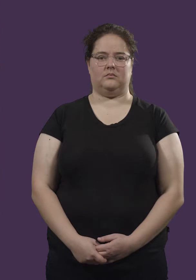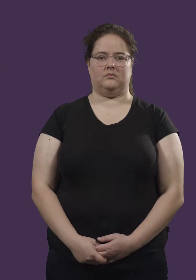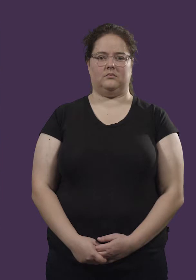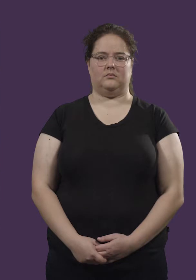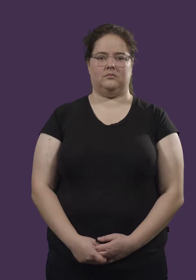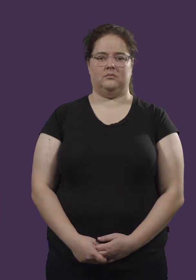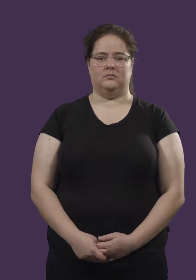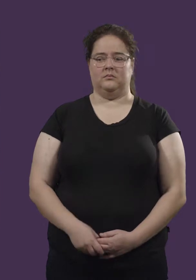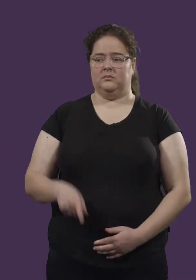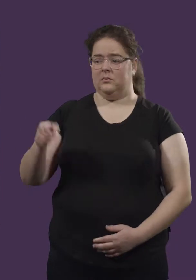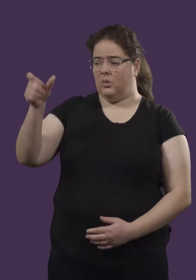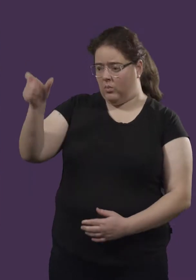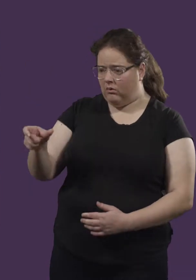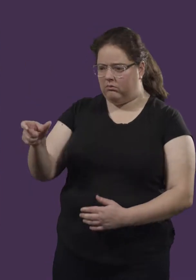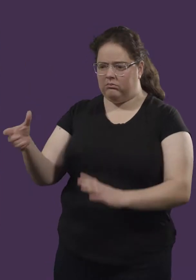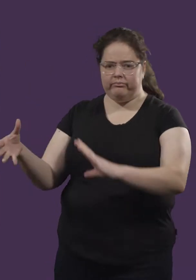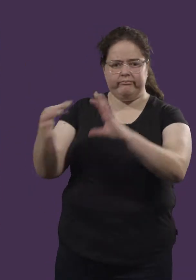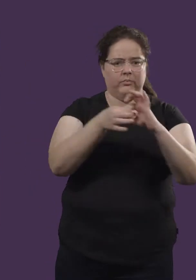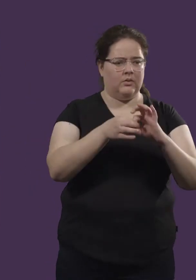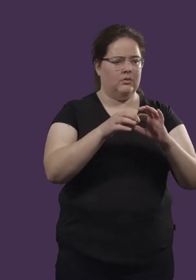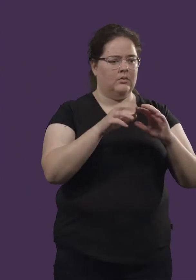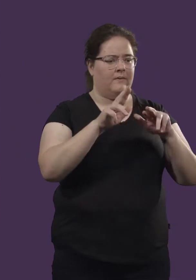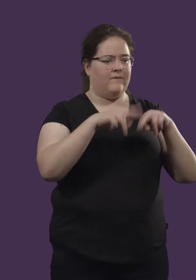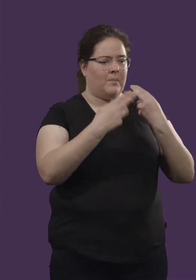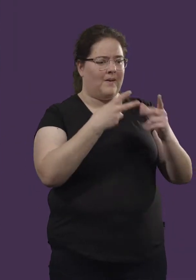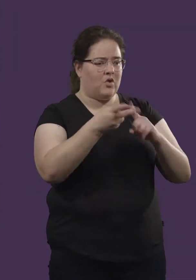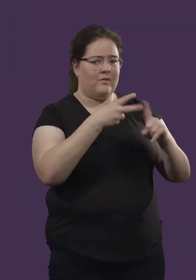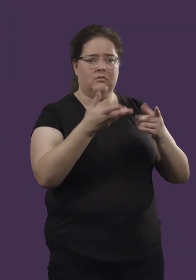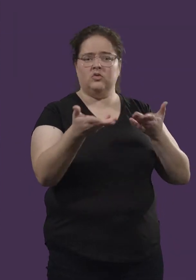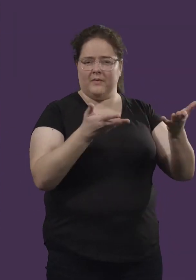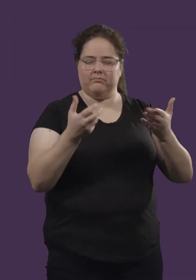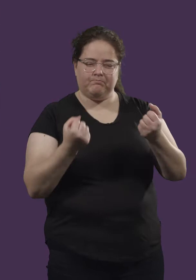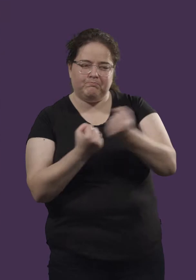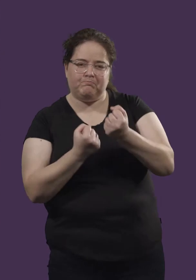supporting. Try to link the person with the Family Violence Service.